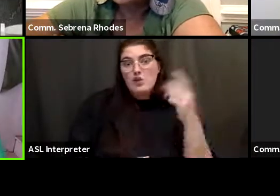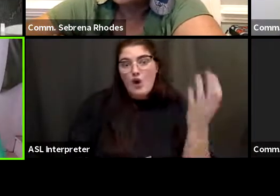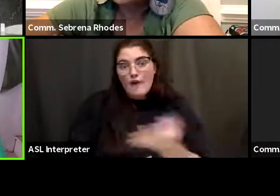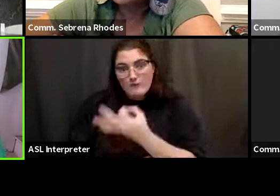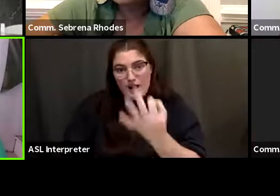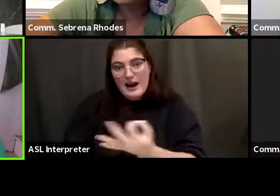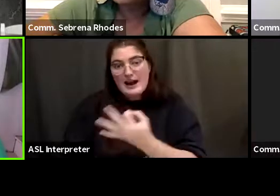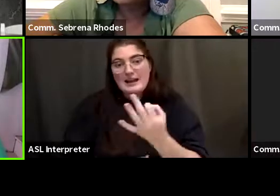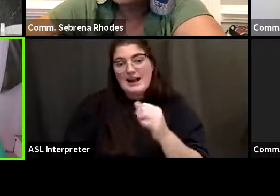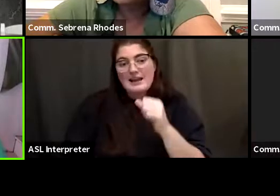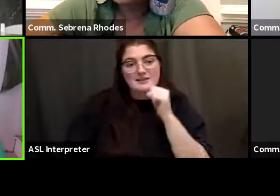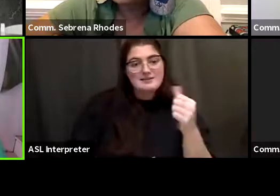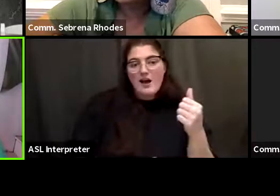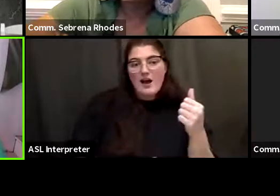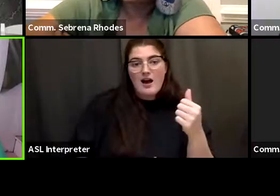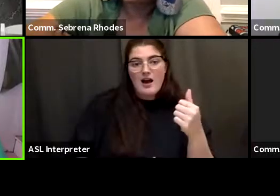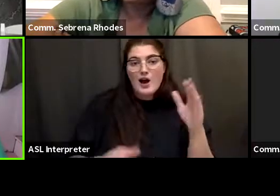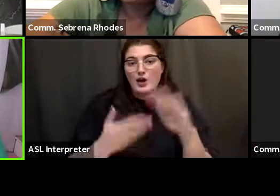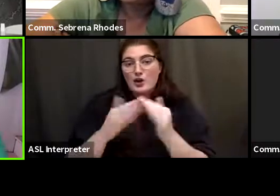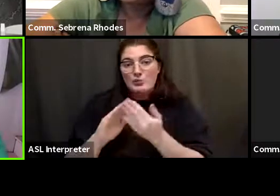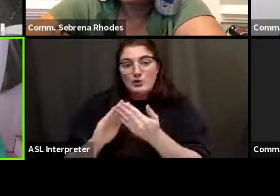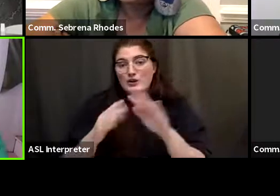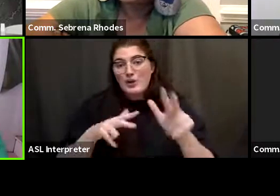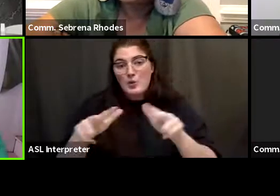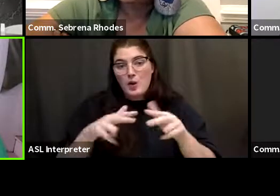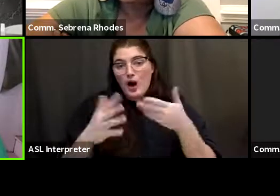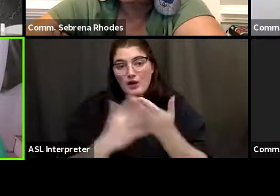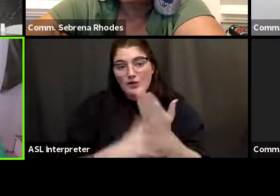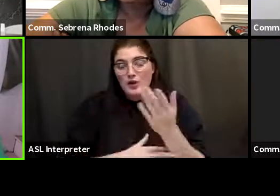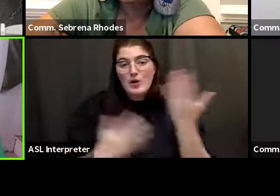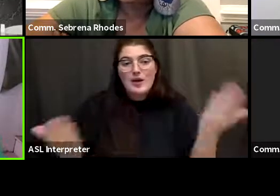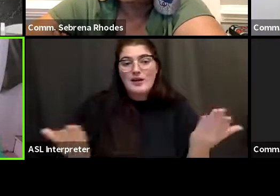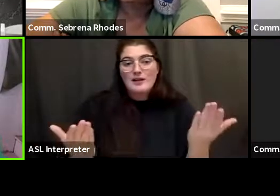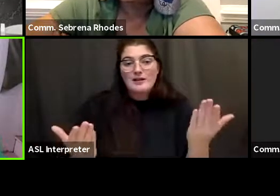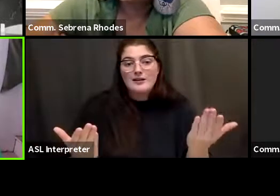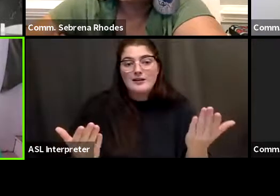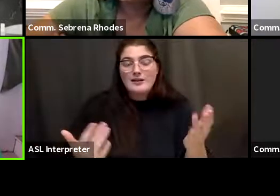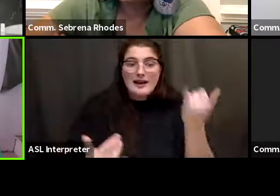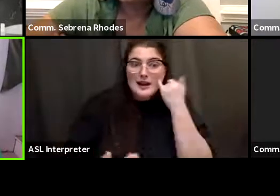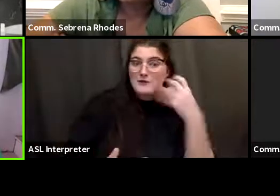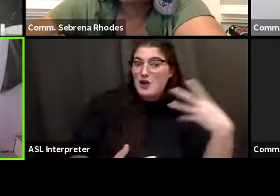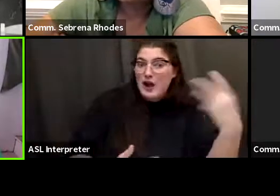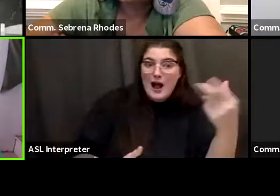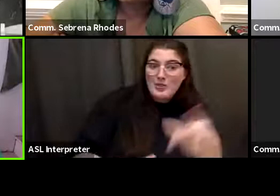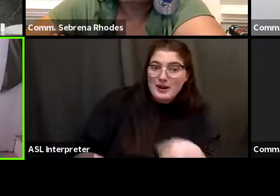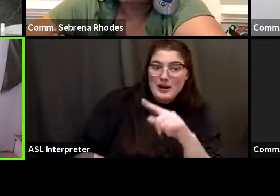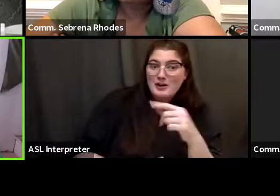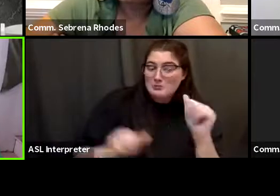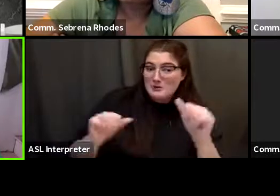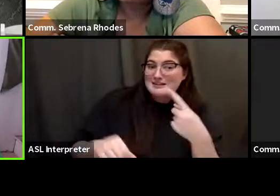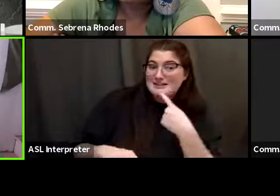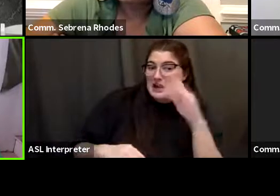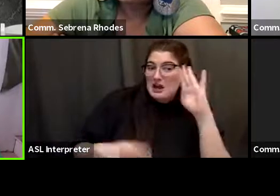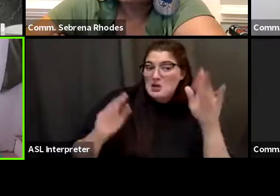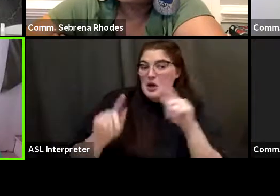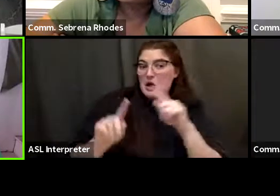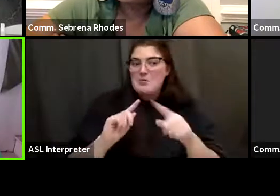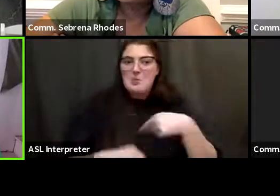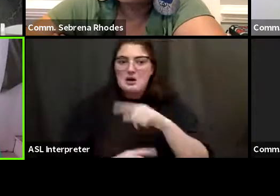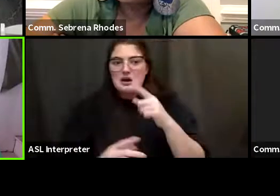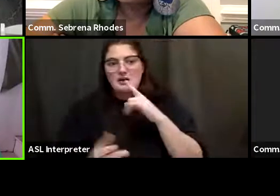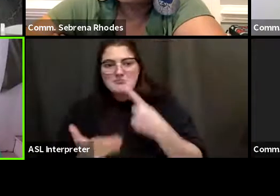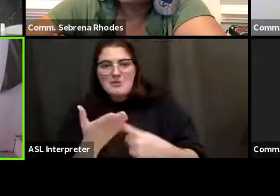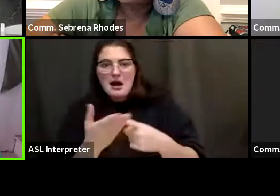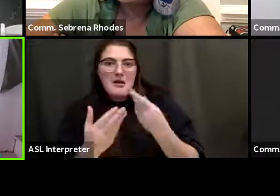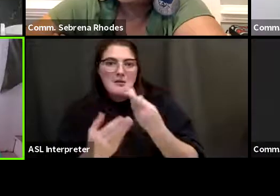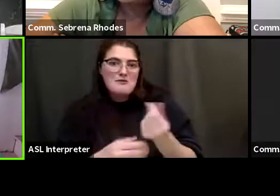is not a community walkthrough. This is not that if you're out there, you can say hello, but like we're talking about a couple things that need to